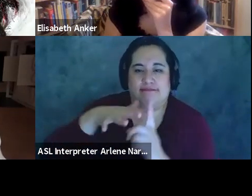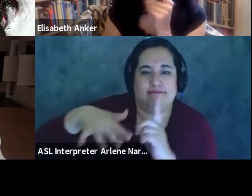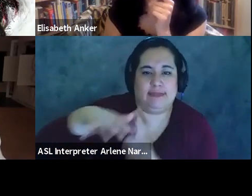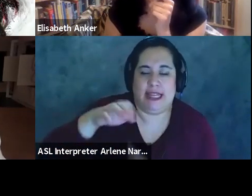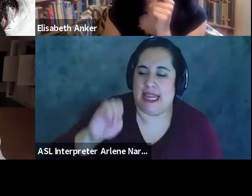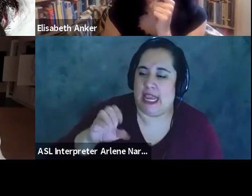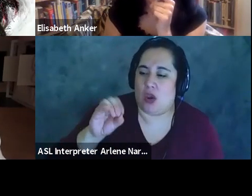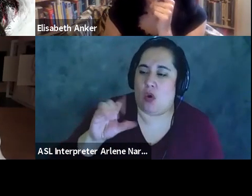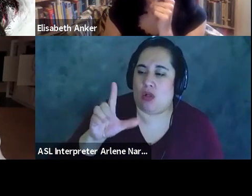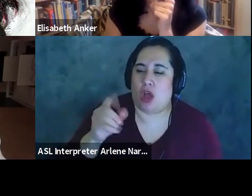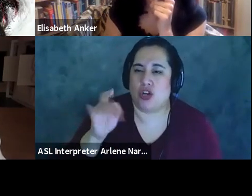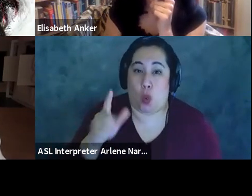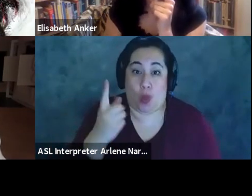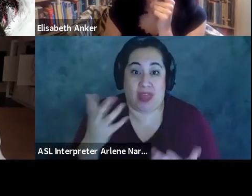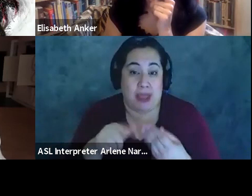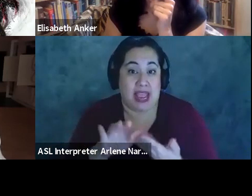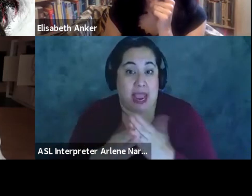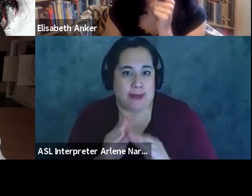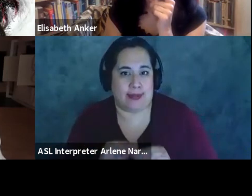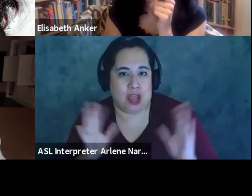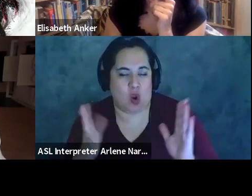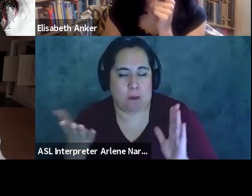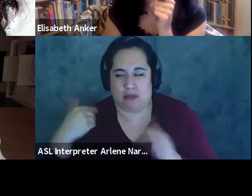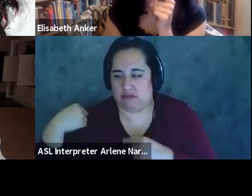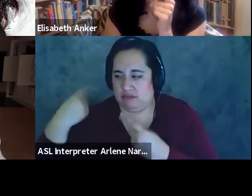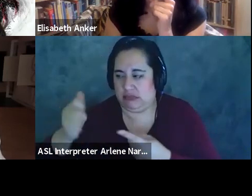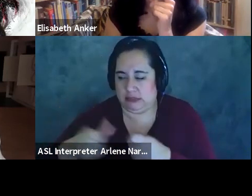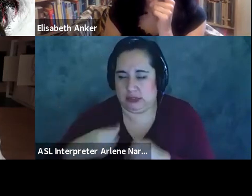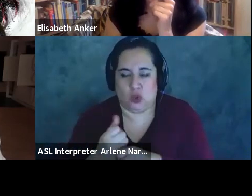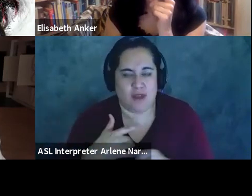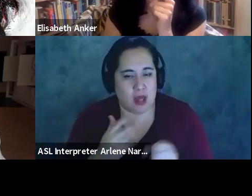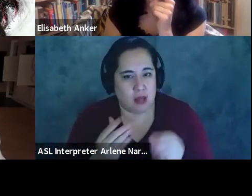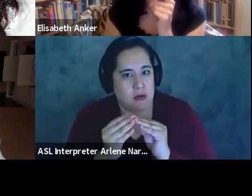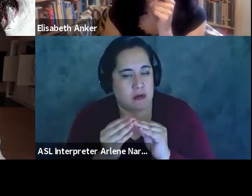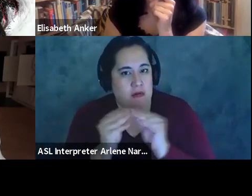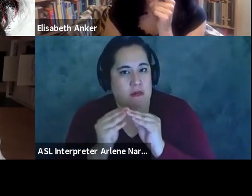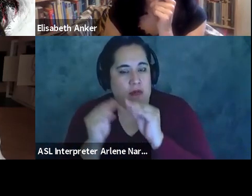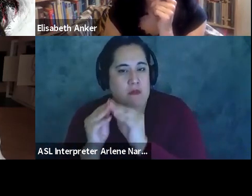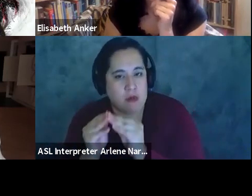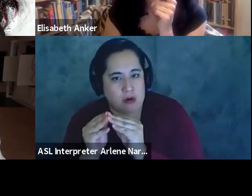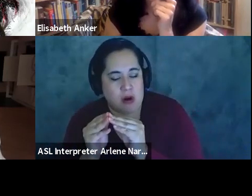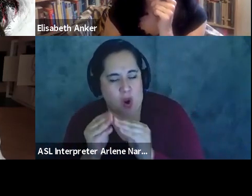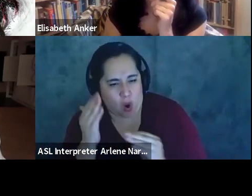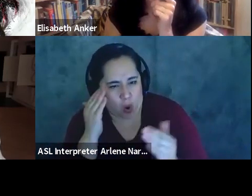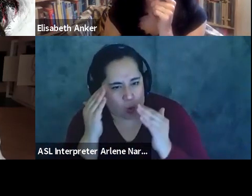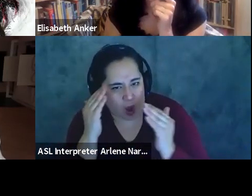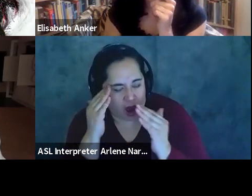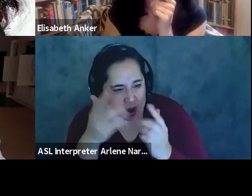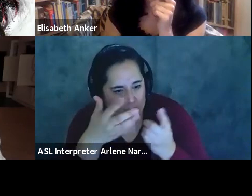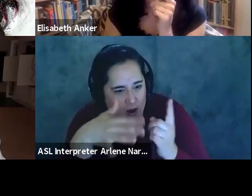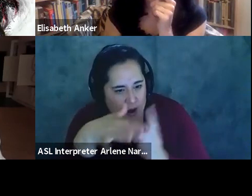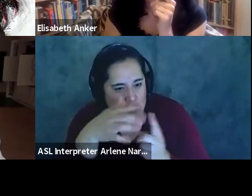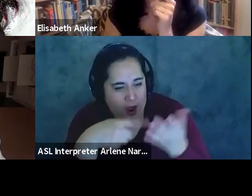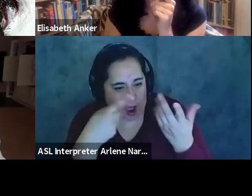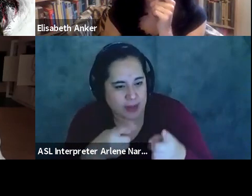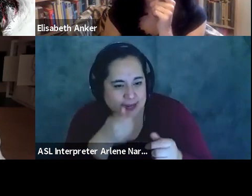thing that's become very clear to us, particularly the last decade, is that we're becoming acutely aware of the ecologies of suffering which we're kind of all being immersed